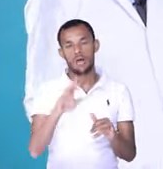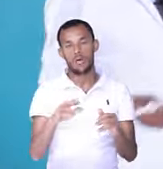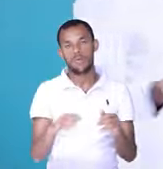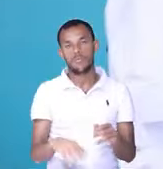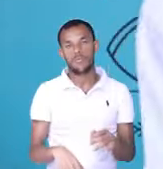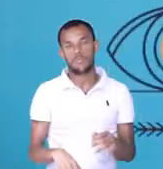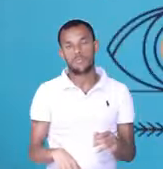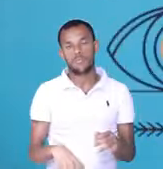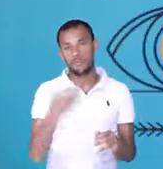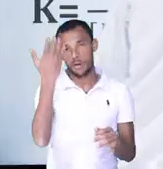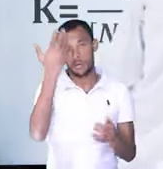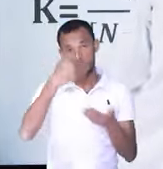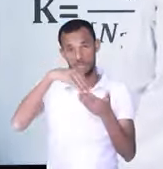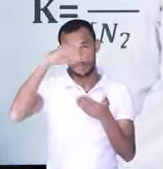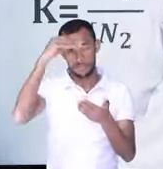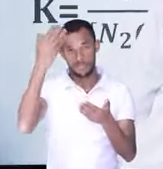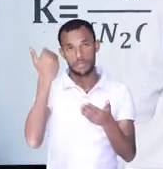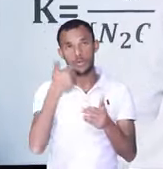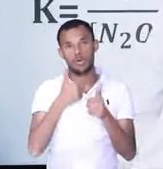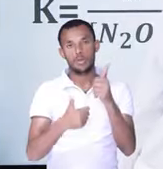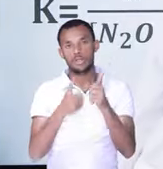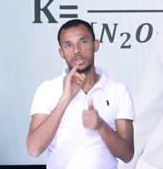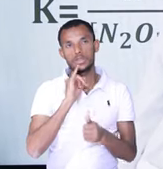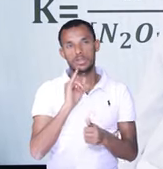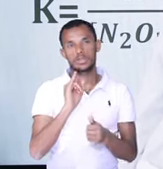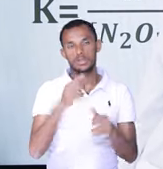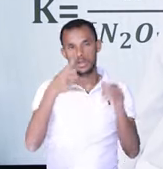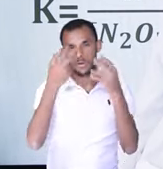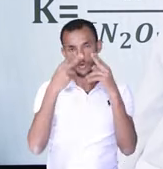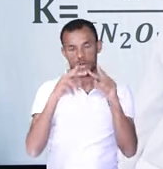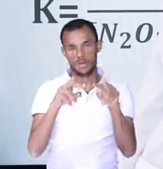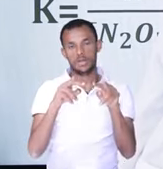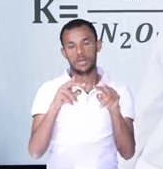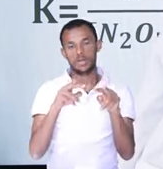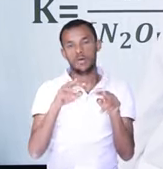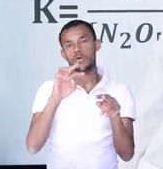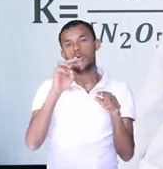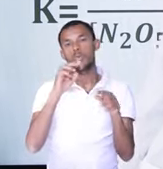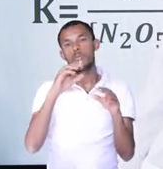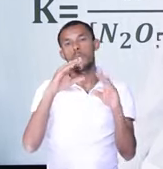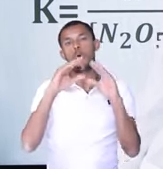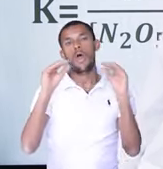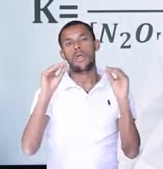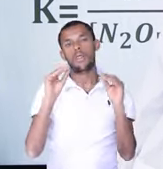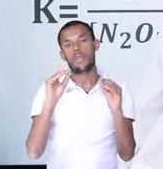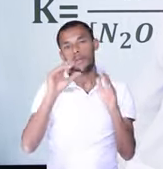rate? Previously discussed, which is concentration, already molarity, per second.